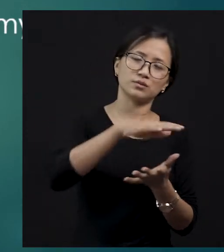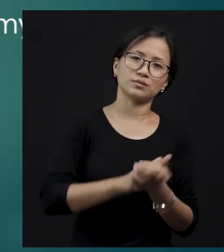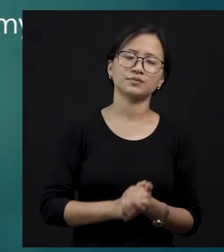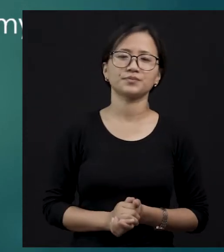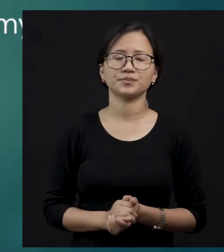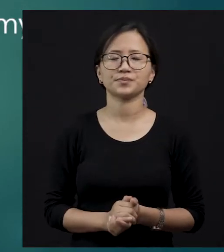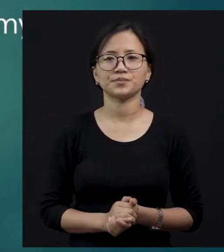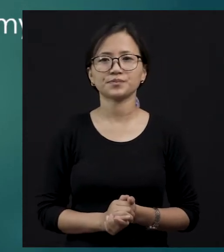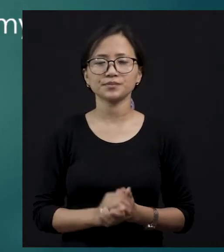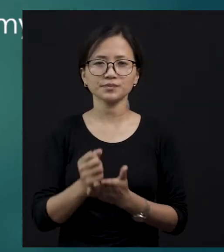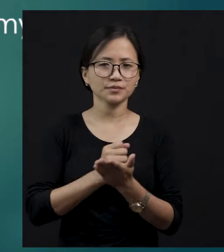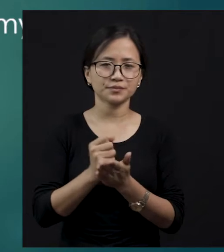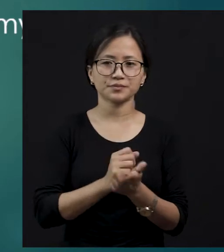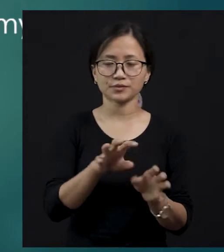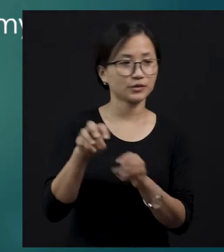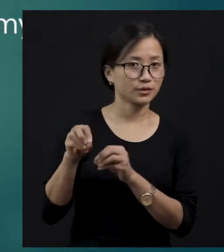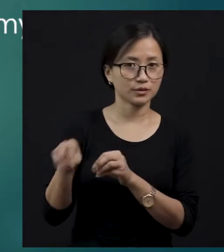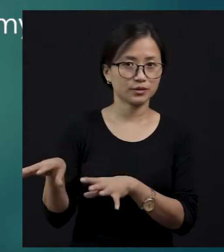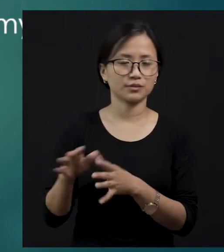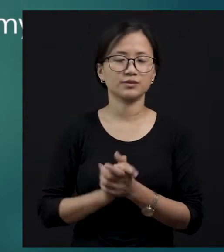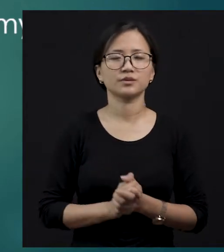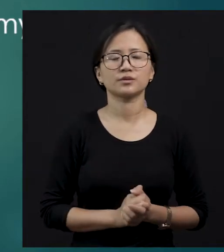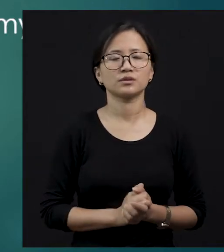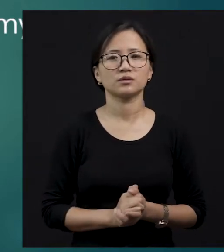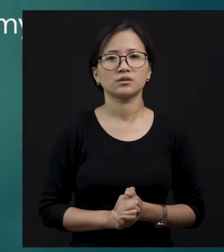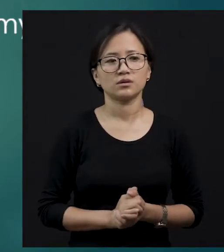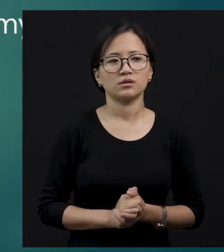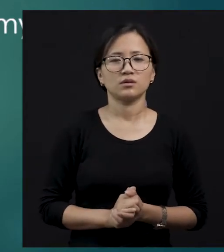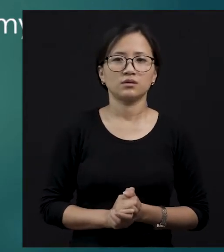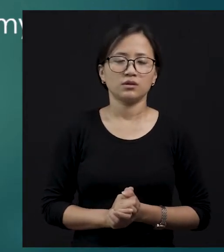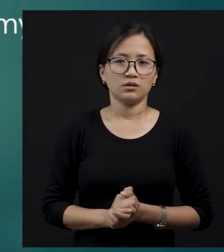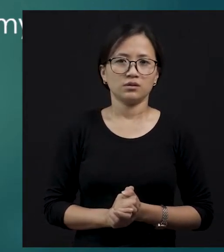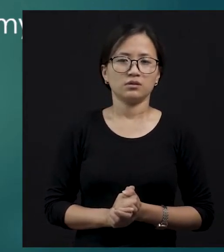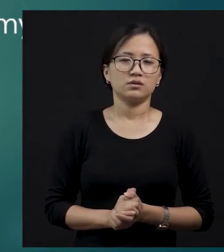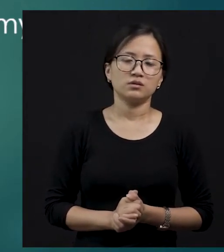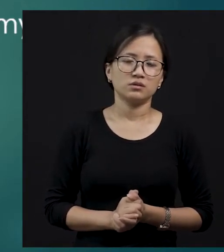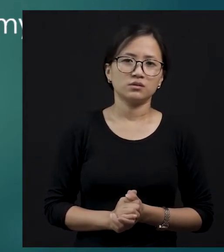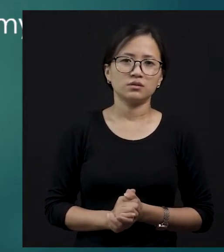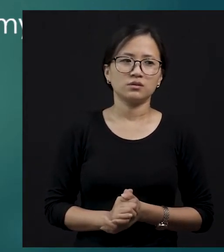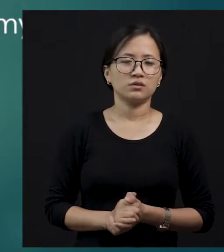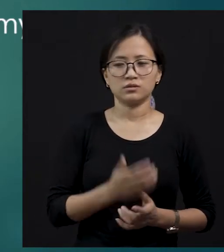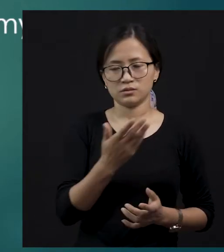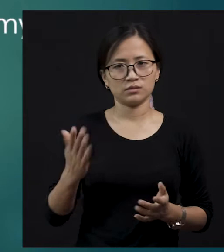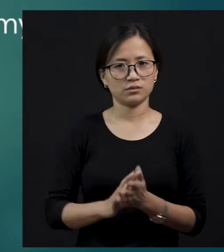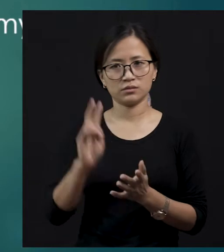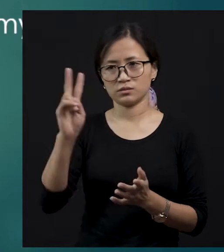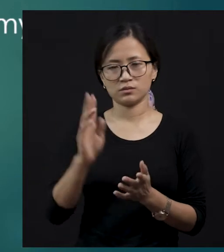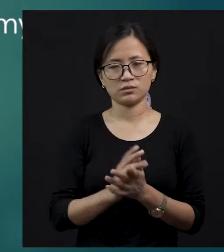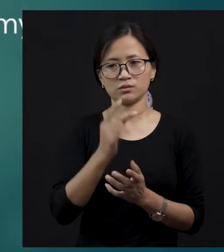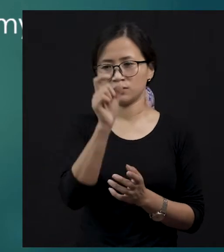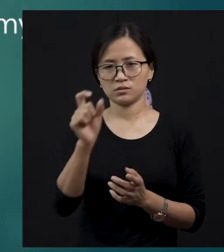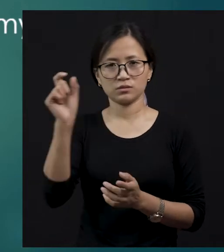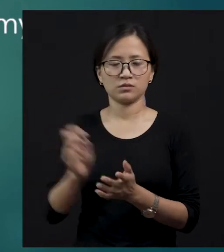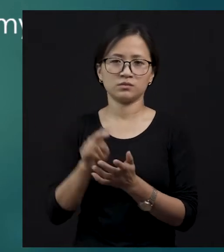You are trying to escape. So here dodge also means move quickly in order to avoid its enemy. So those are the 2 word meanings for